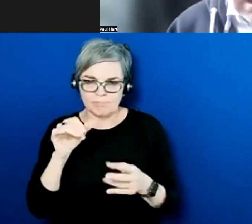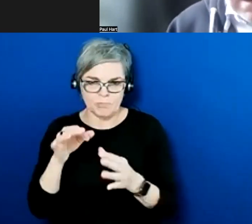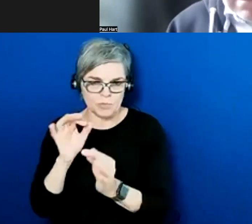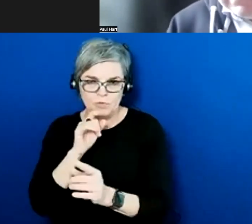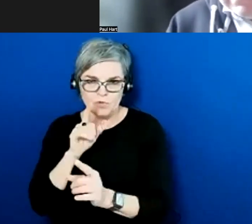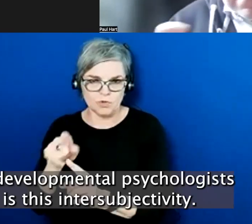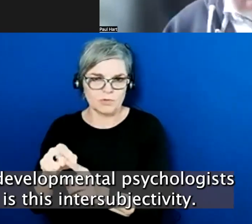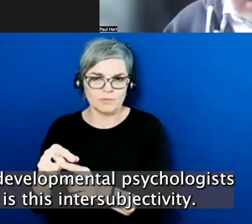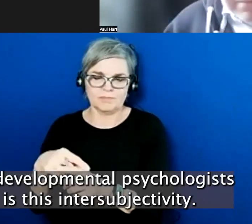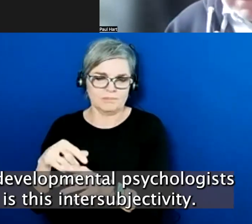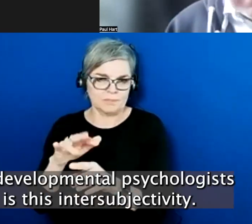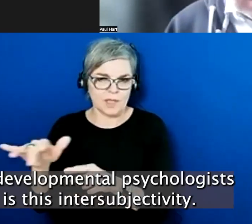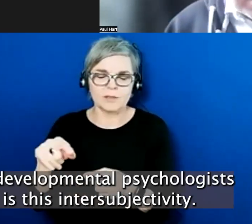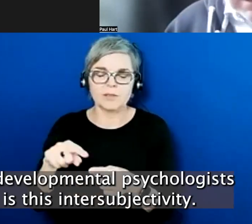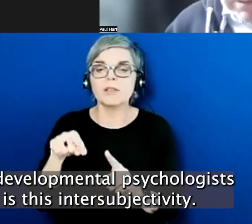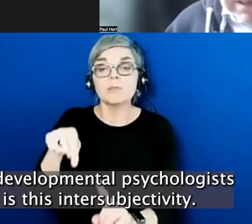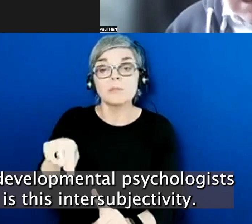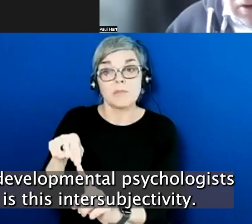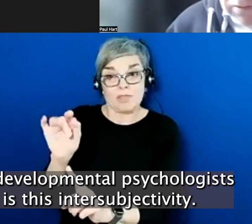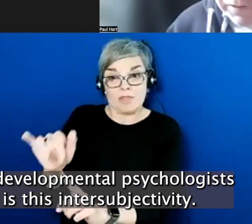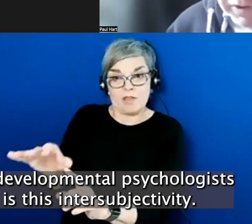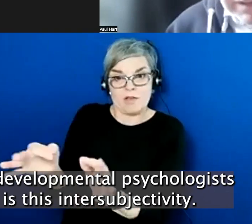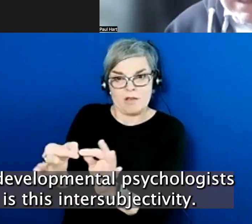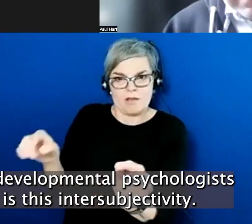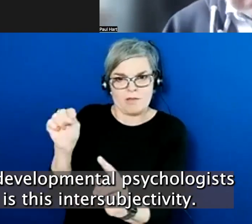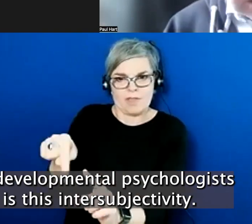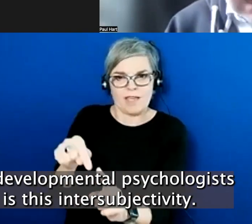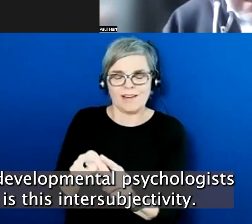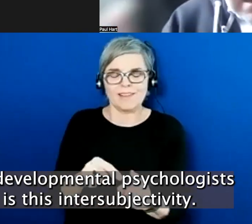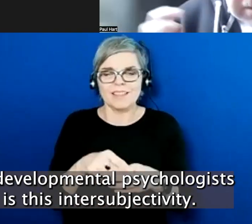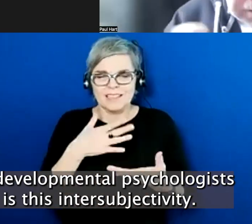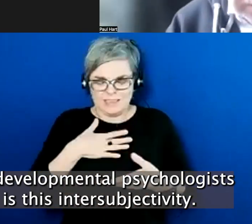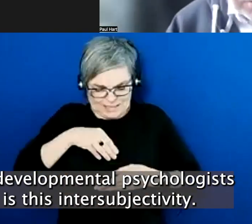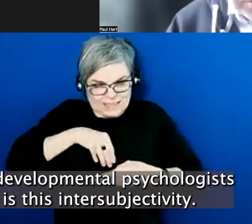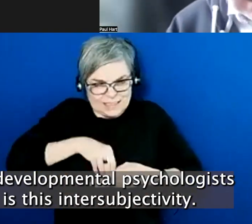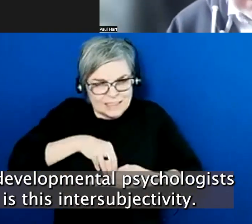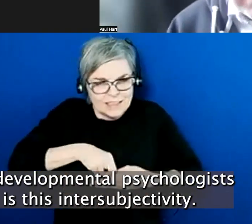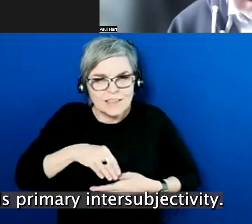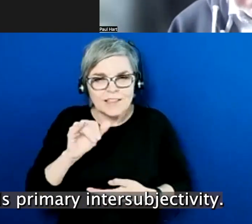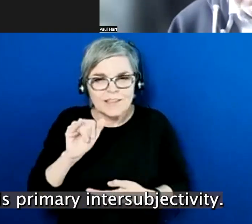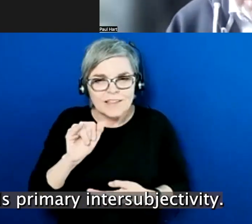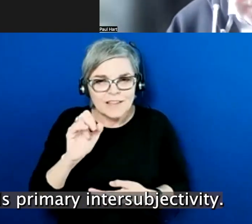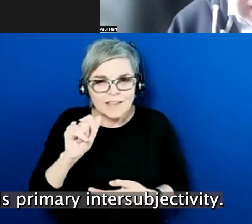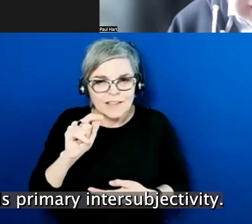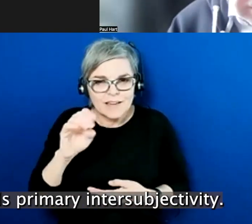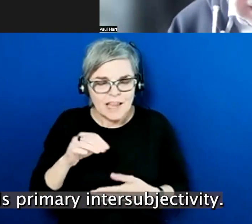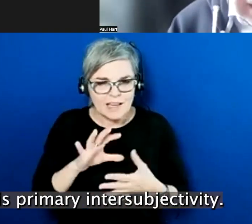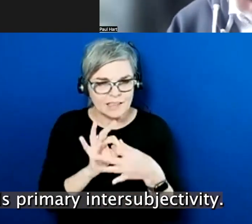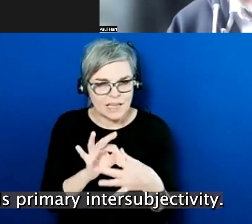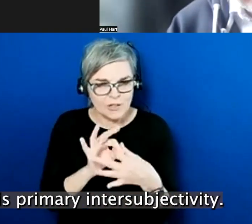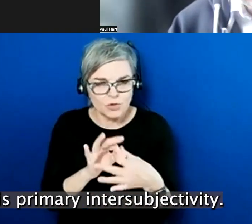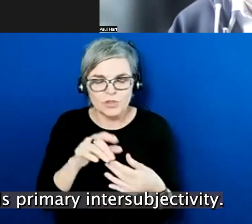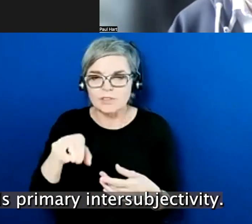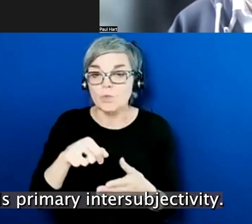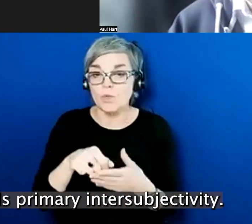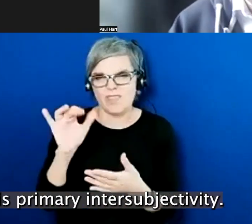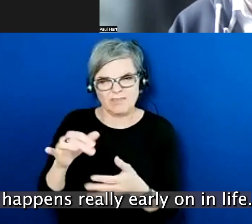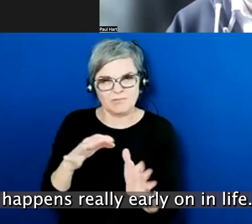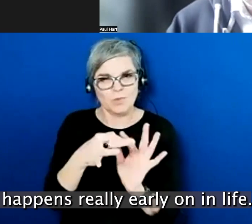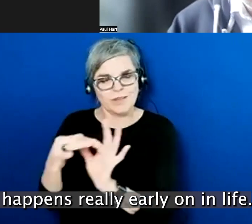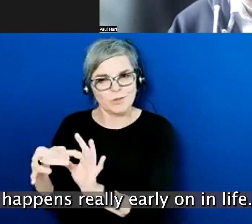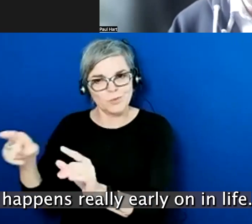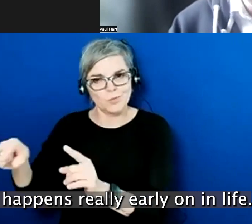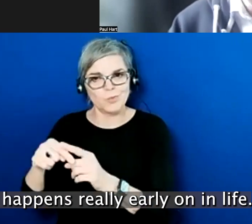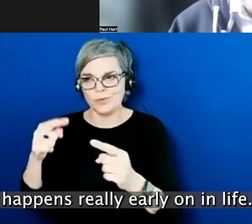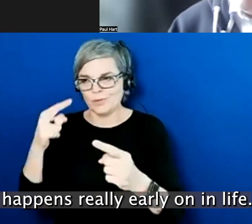connection for developmental psychologists is this intersubjectivity, this primary intersubjectivity,